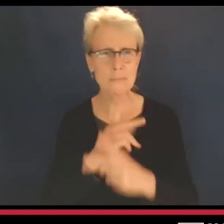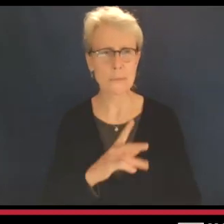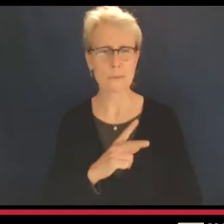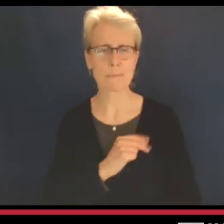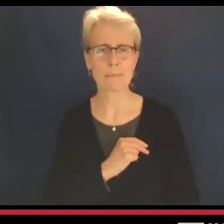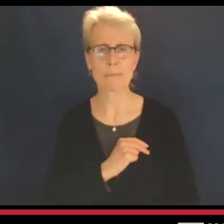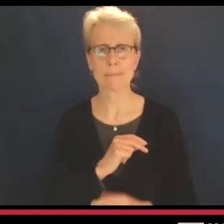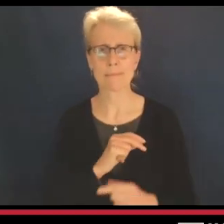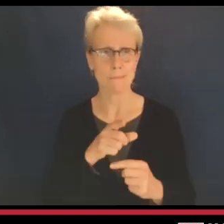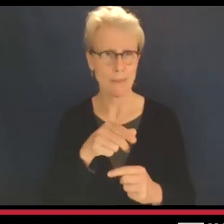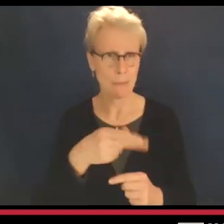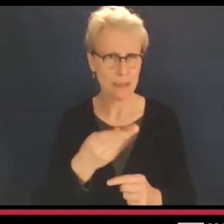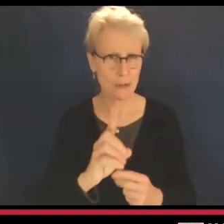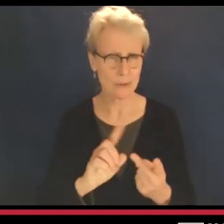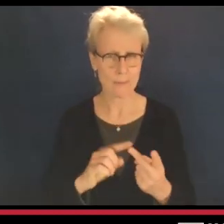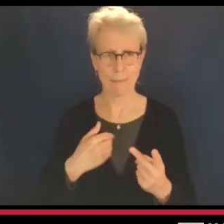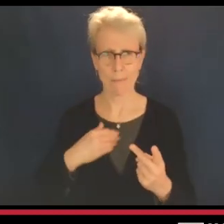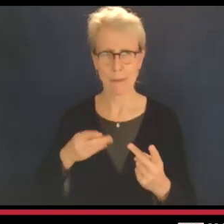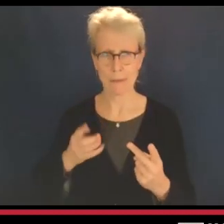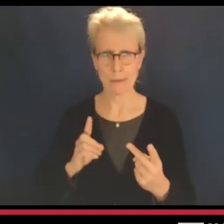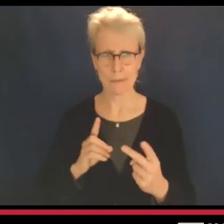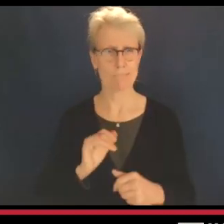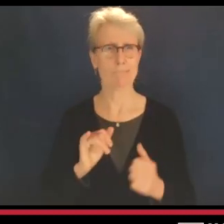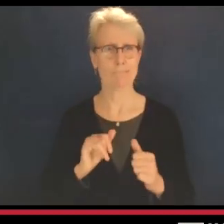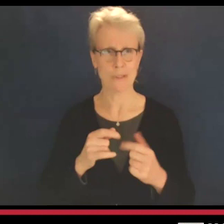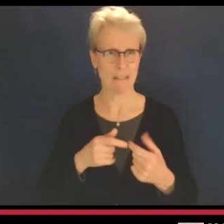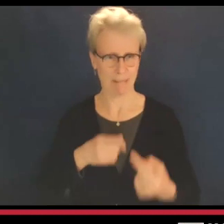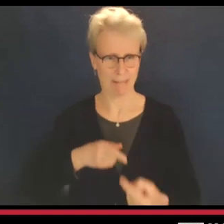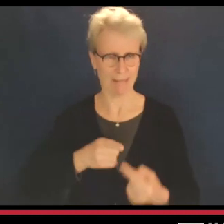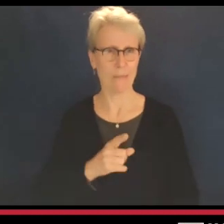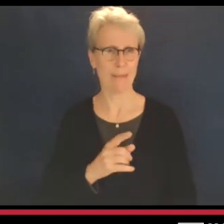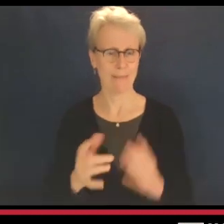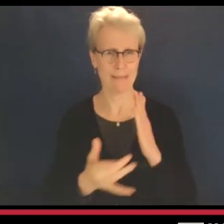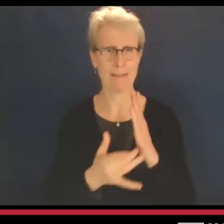being easier, but it should be working. Okay, well, you can have it for show.